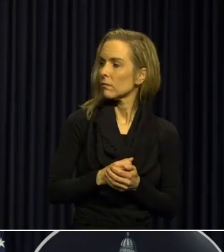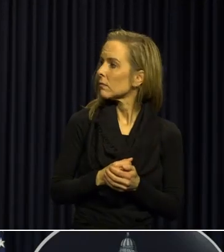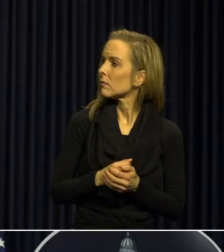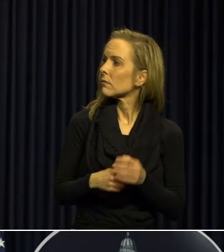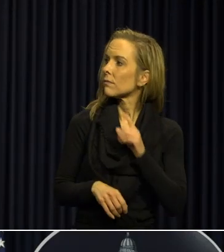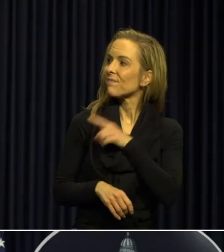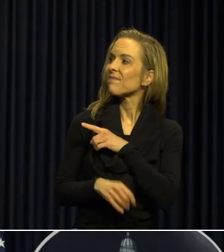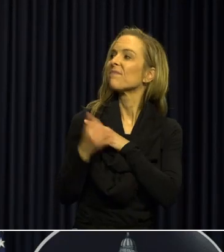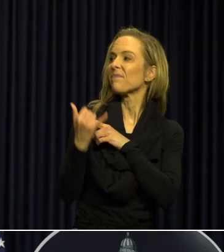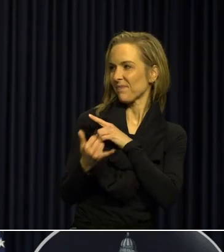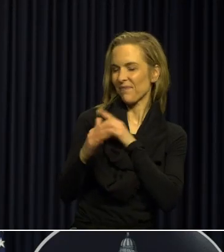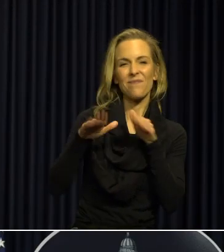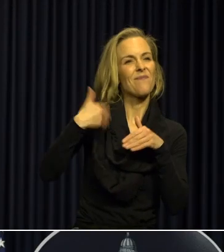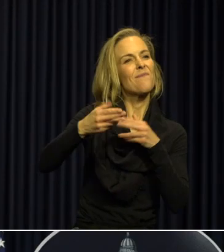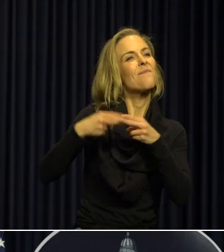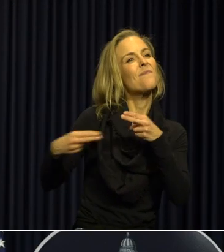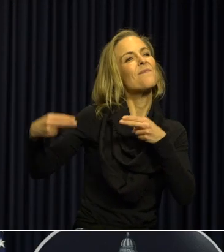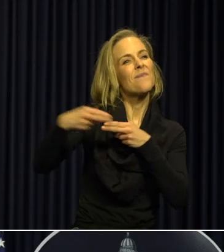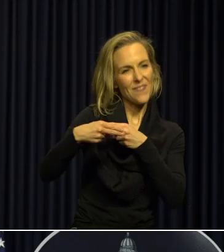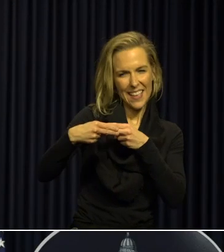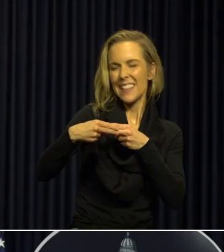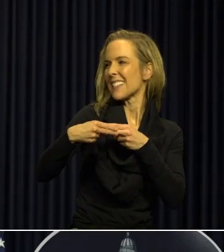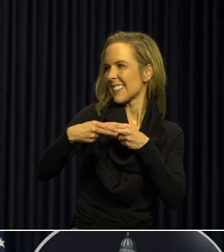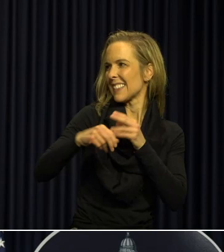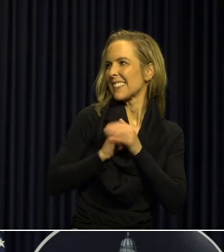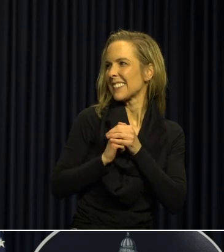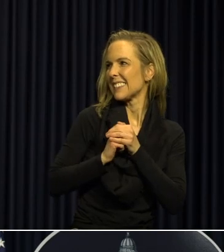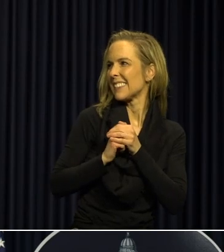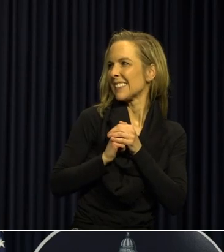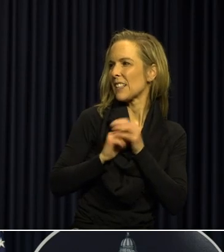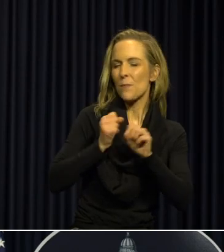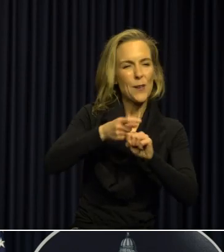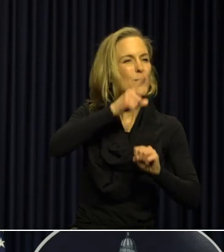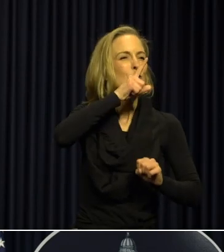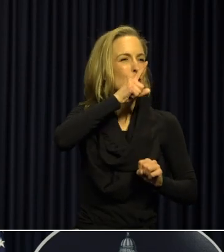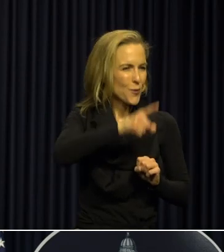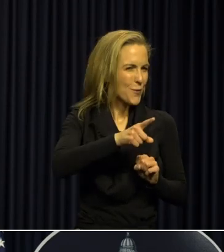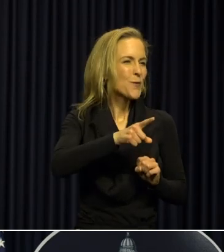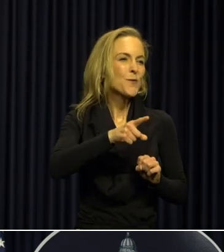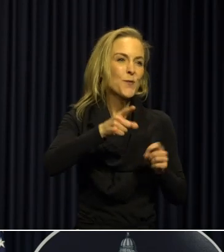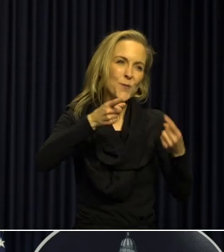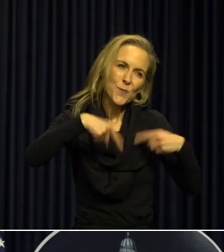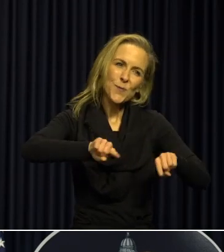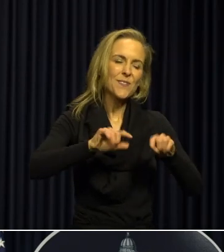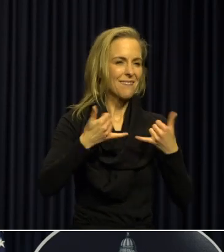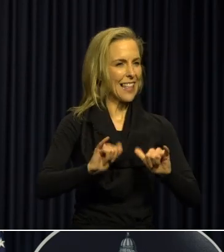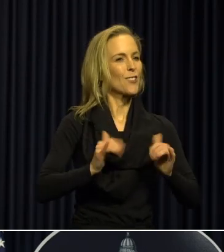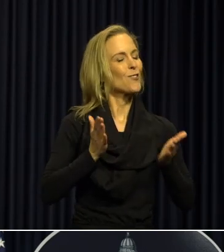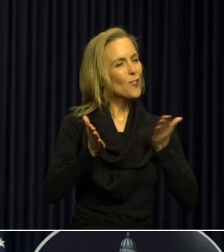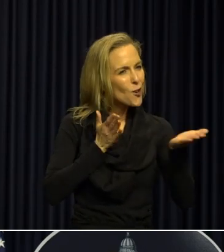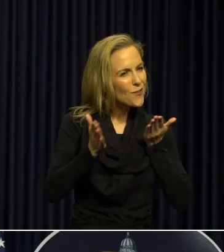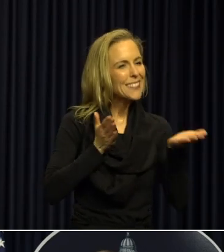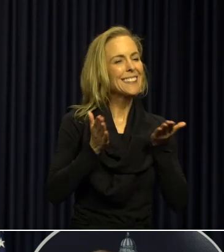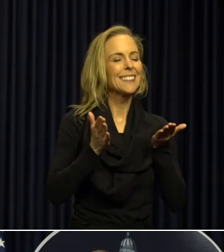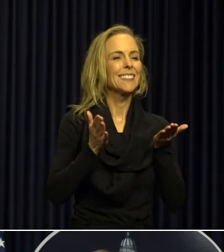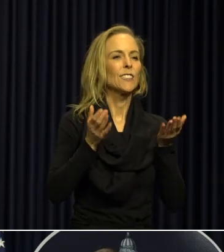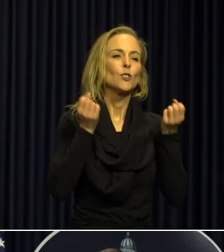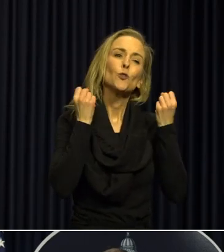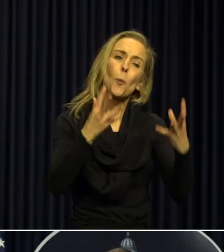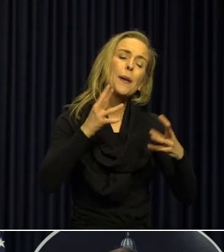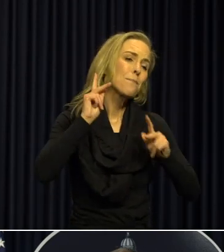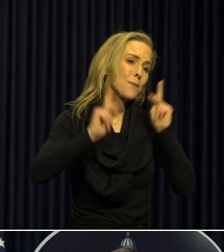All right, and this is making sure that we are still serving so many